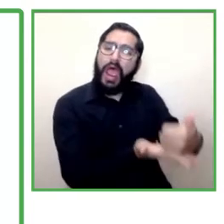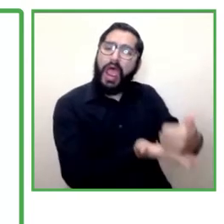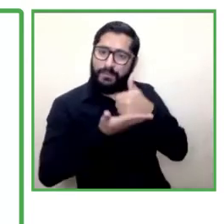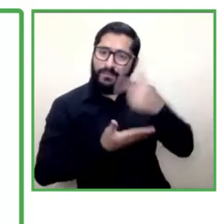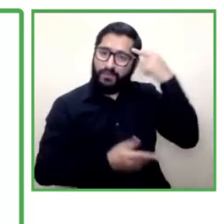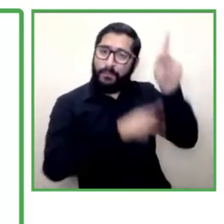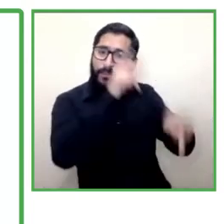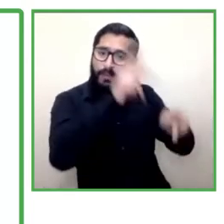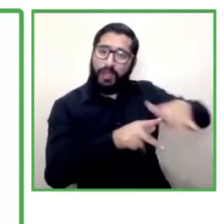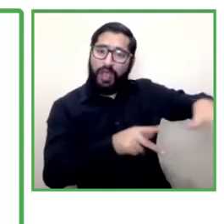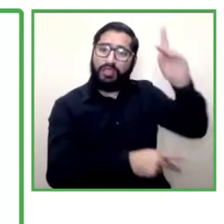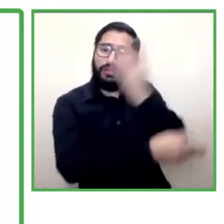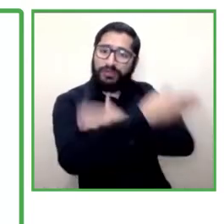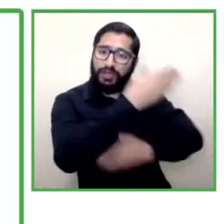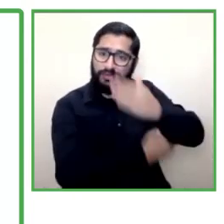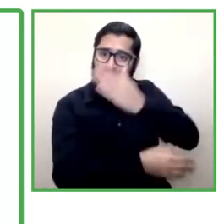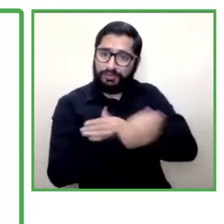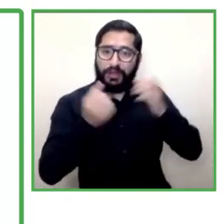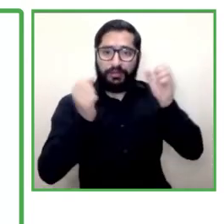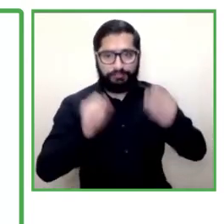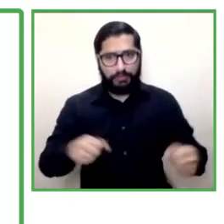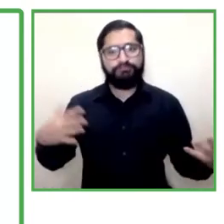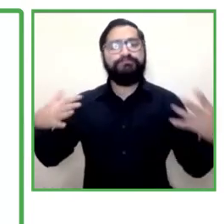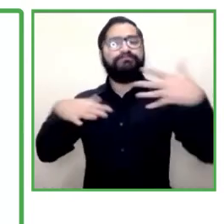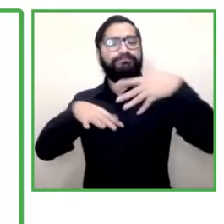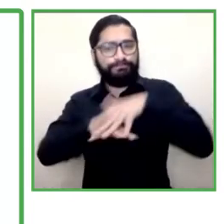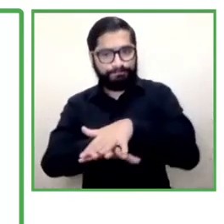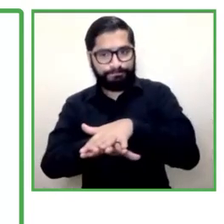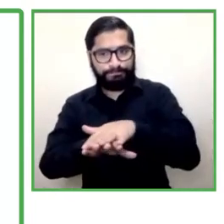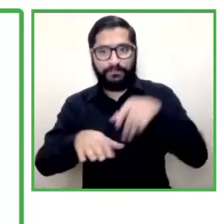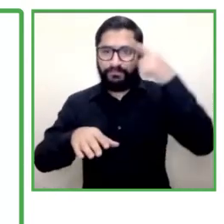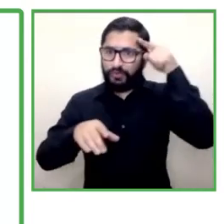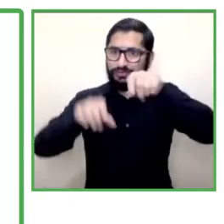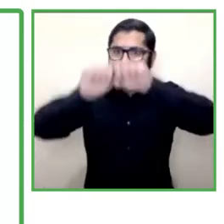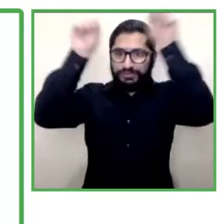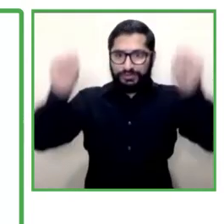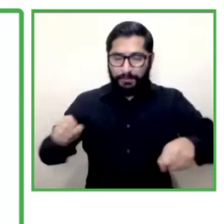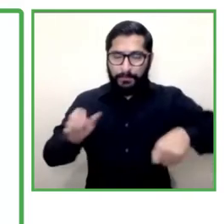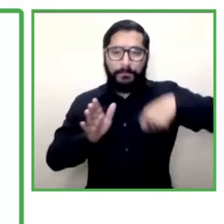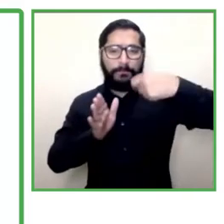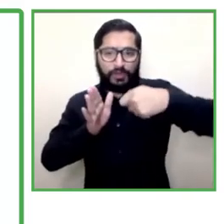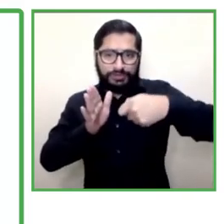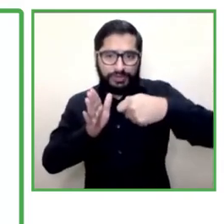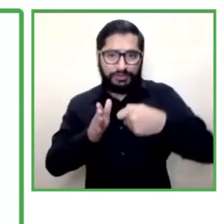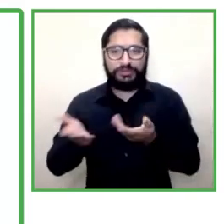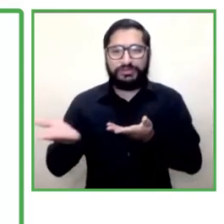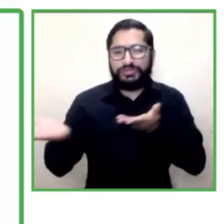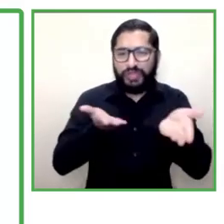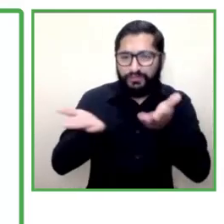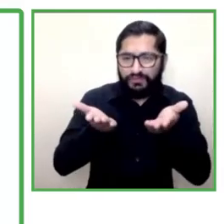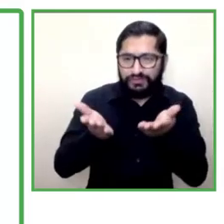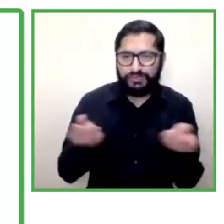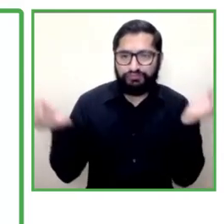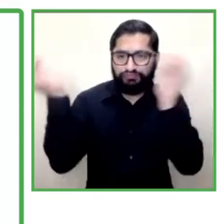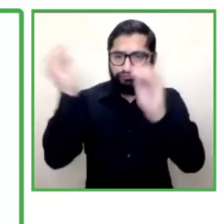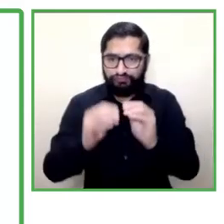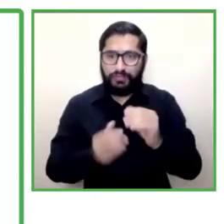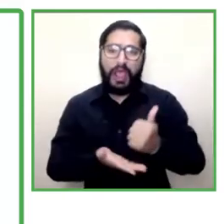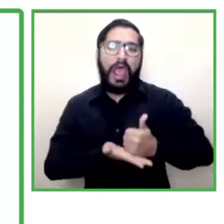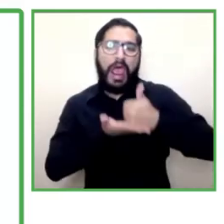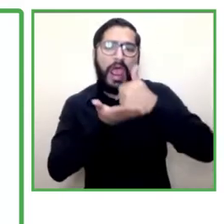had integrations with different video assistance services with different functionalities. For